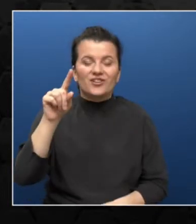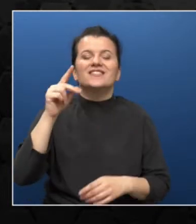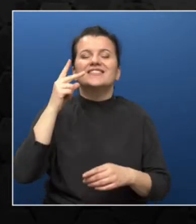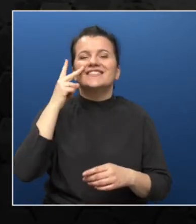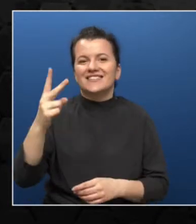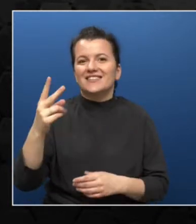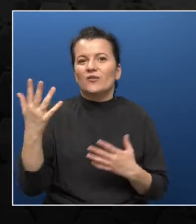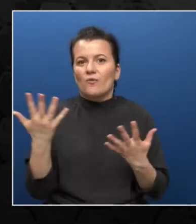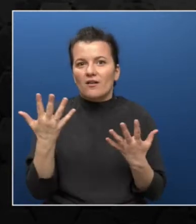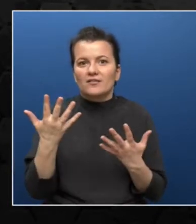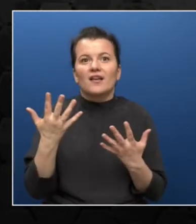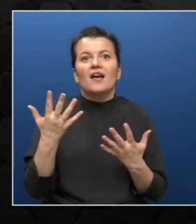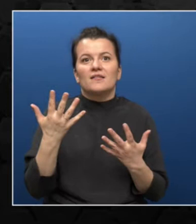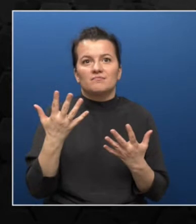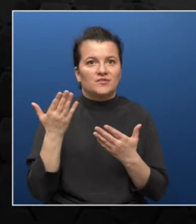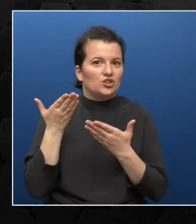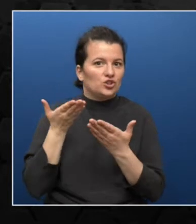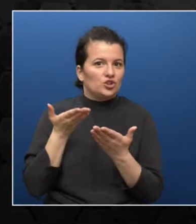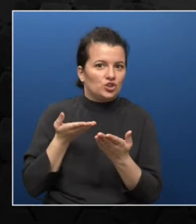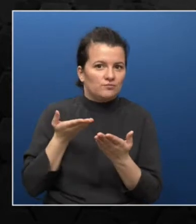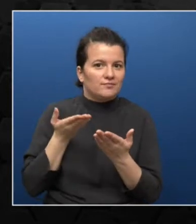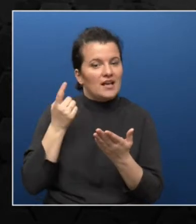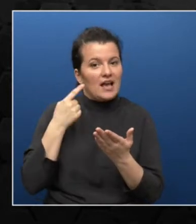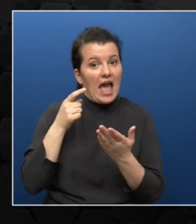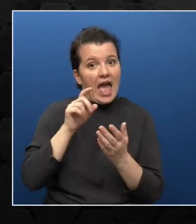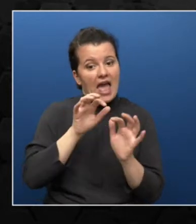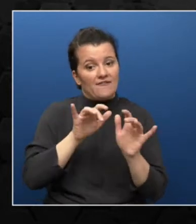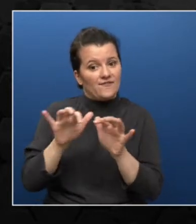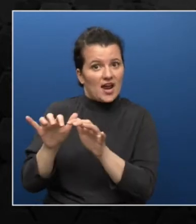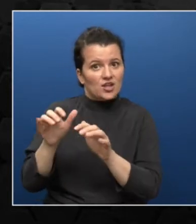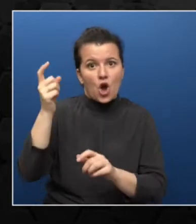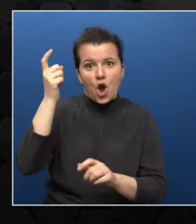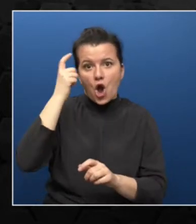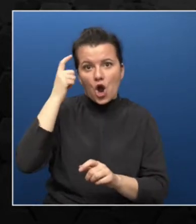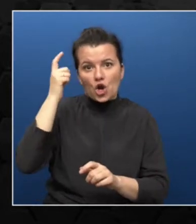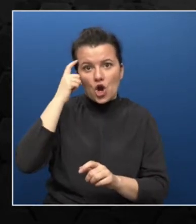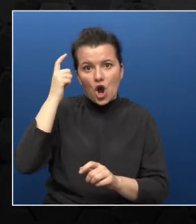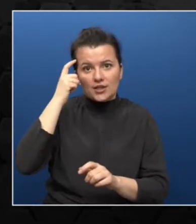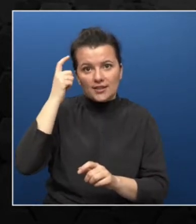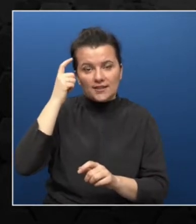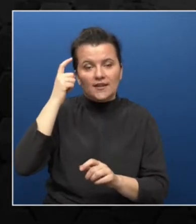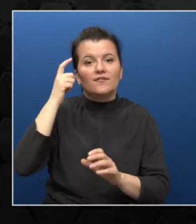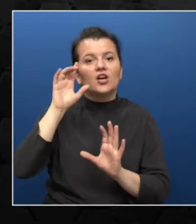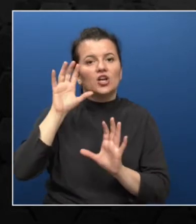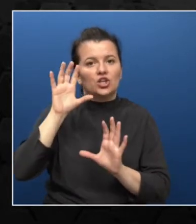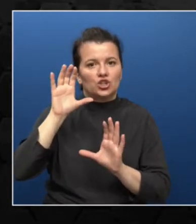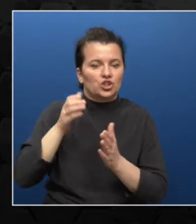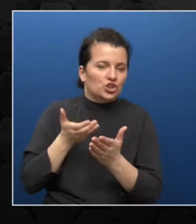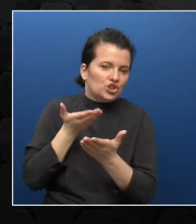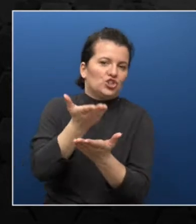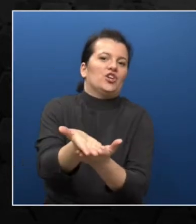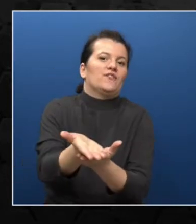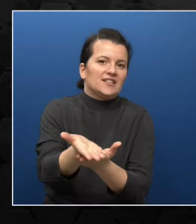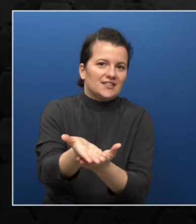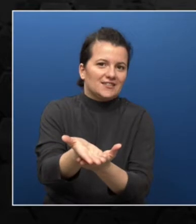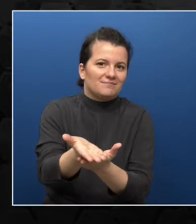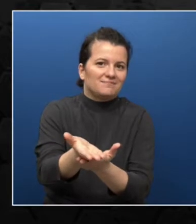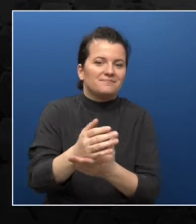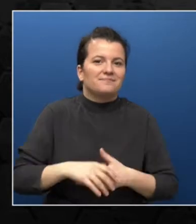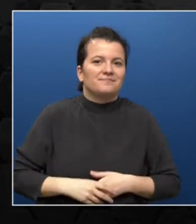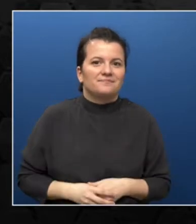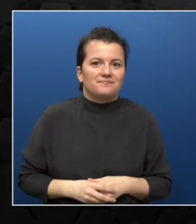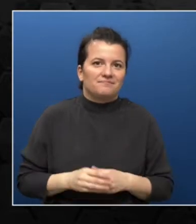search cognitive services. Oh, wait, I just clicked the one that was.